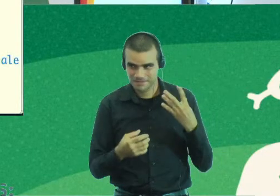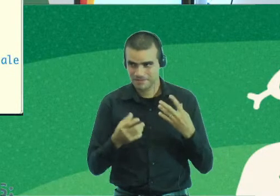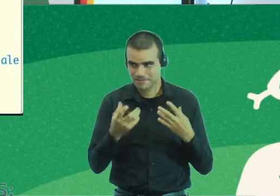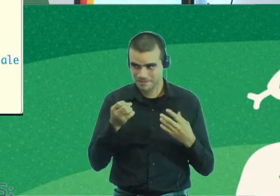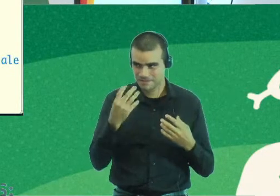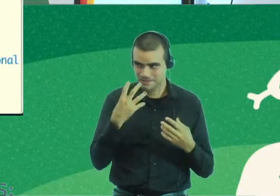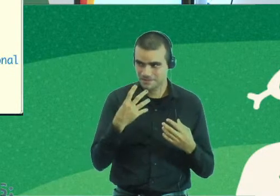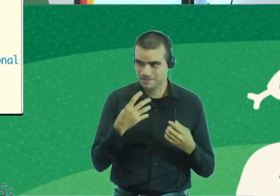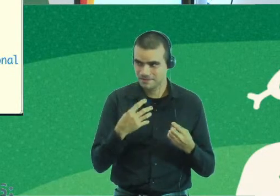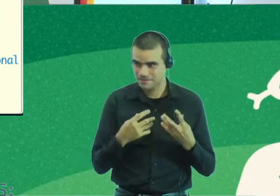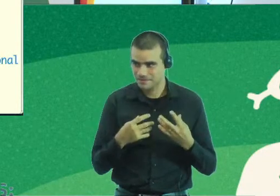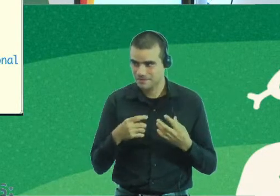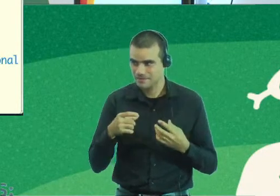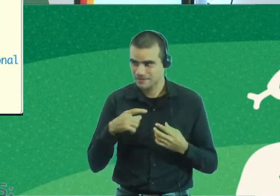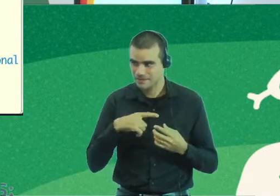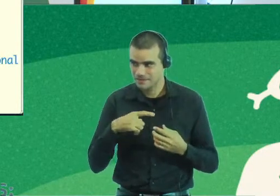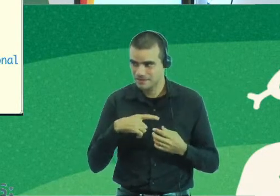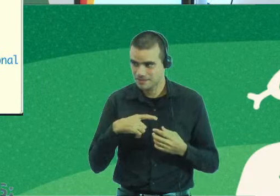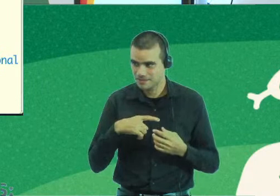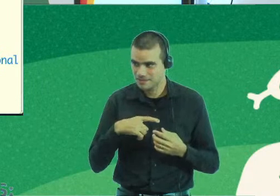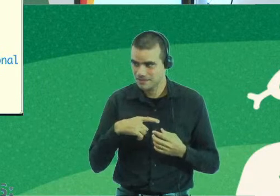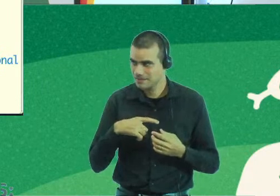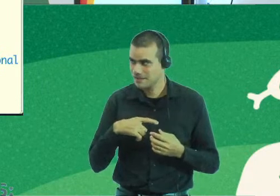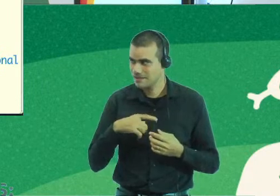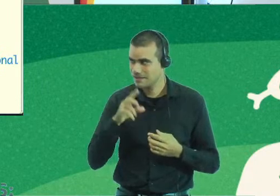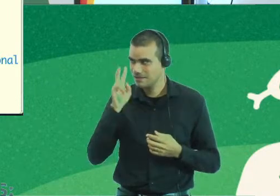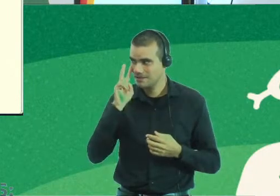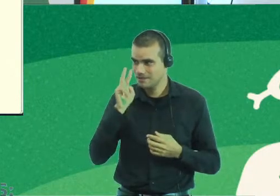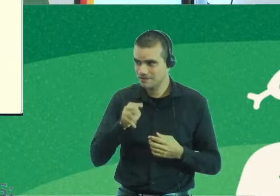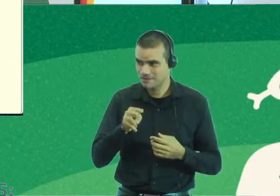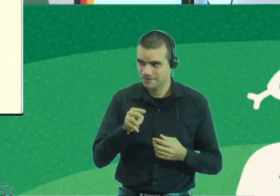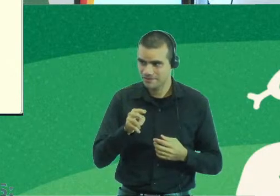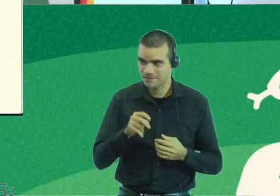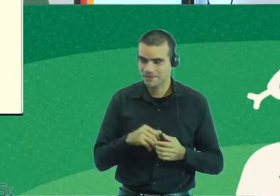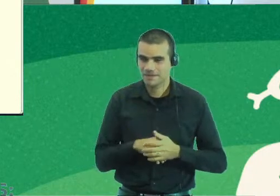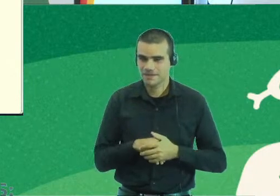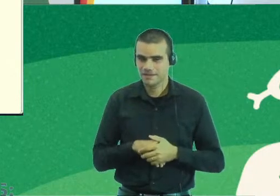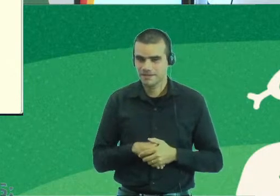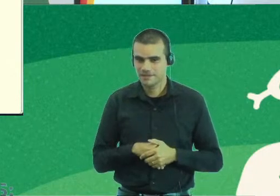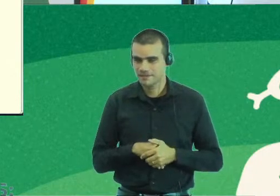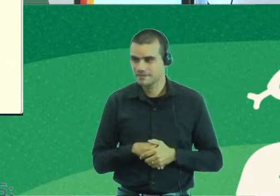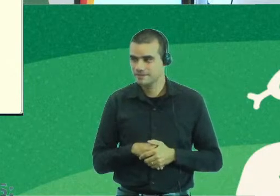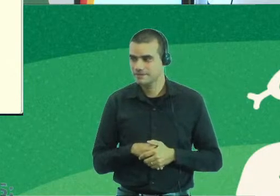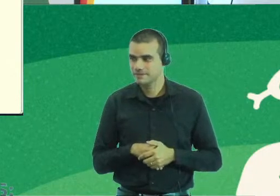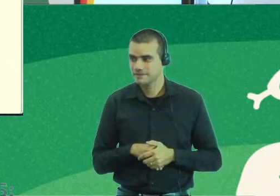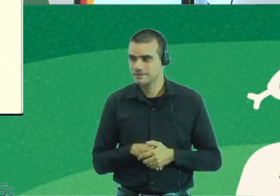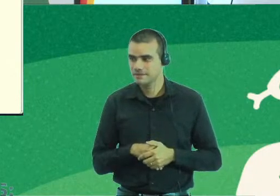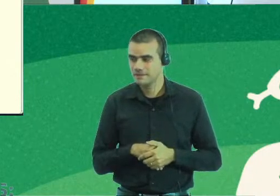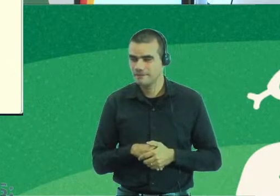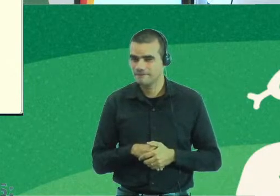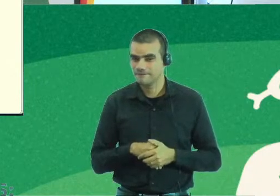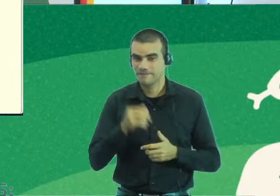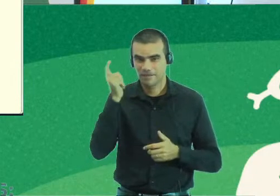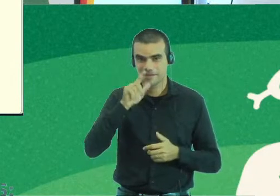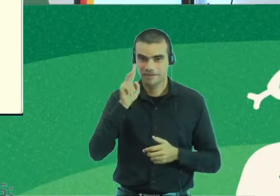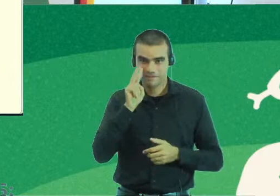And now we can see, because it's past that, we see all these coming in.